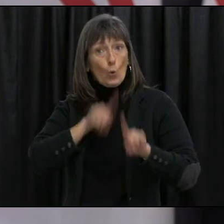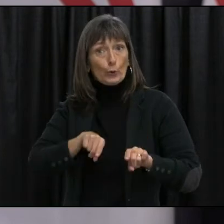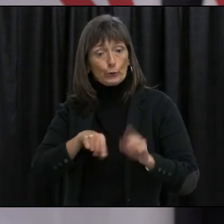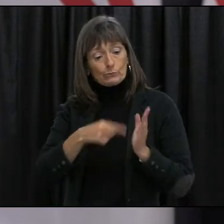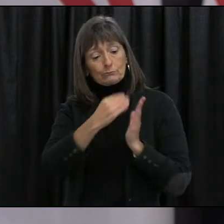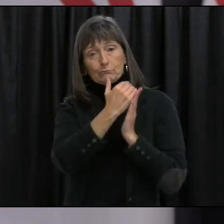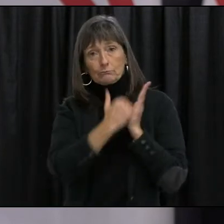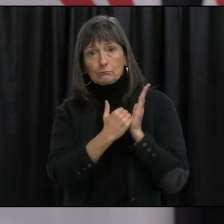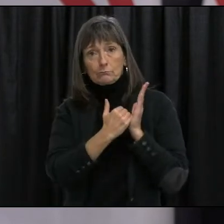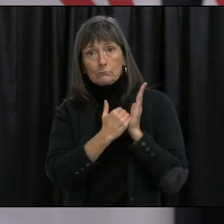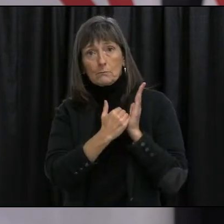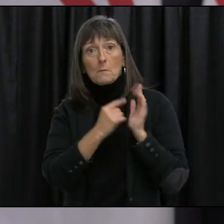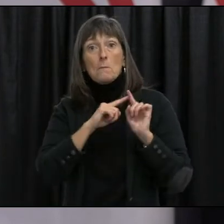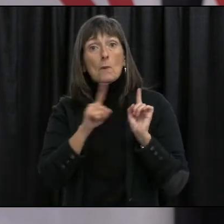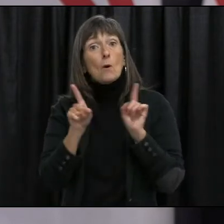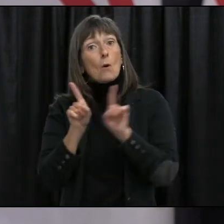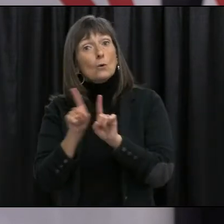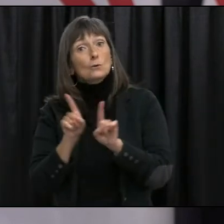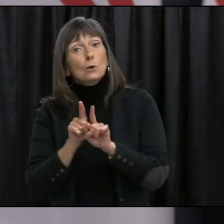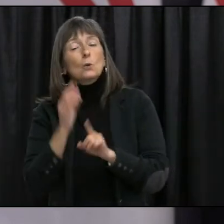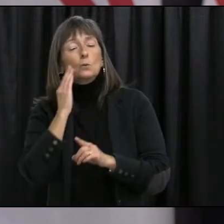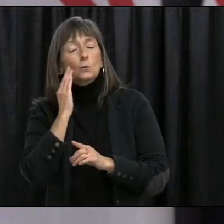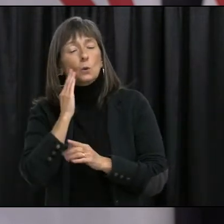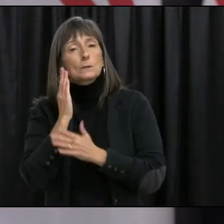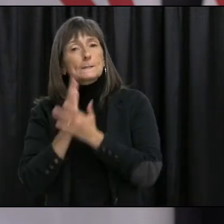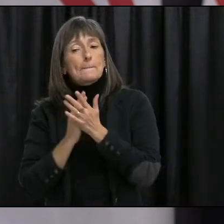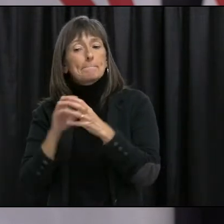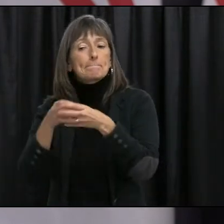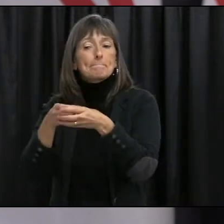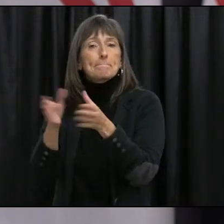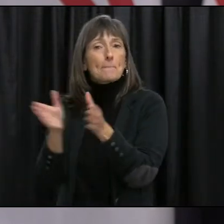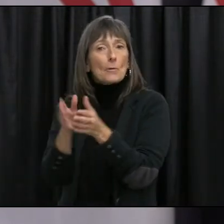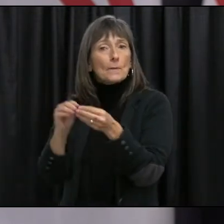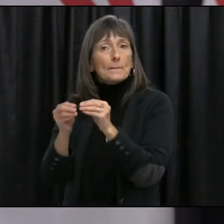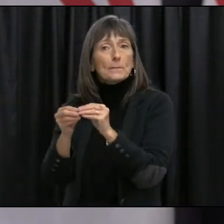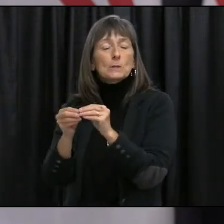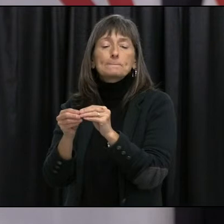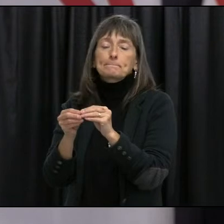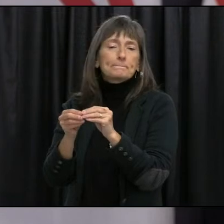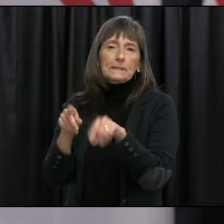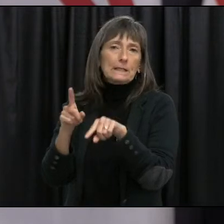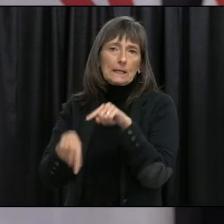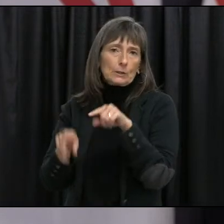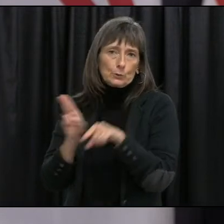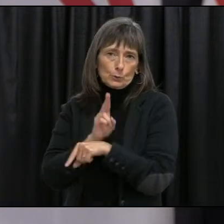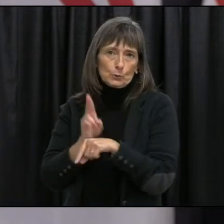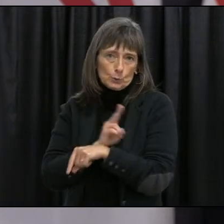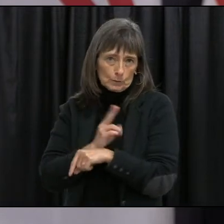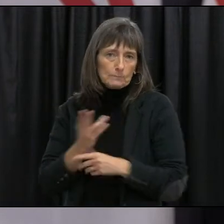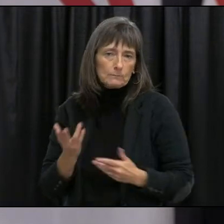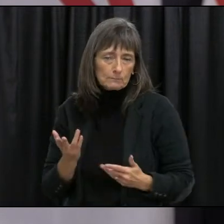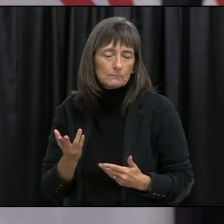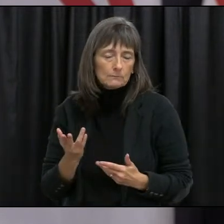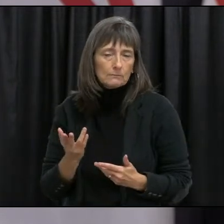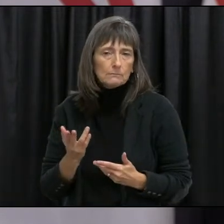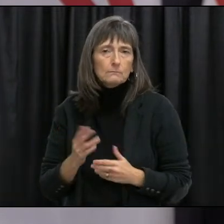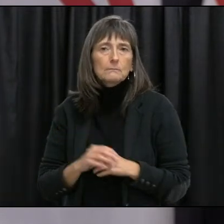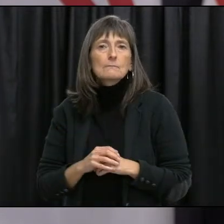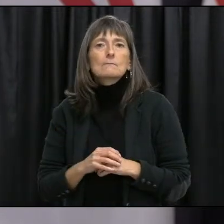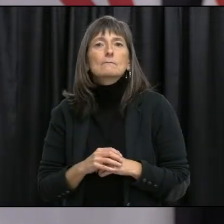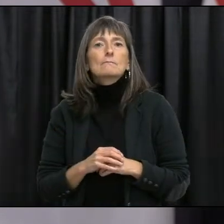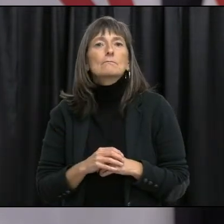but we do acknowledge there are some individuals for whom that may not be possible to comply for reasons of